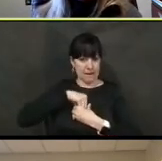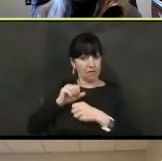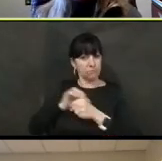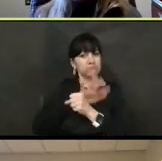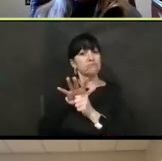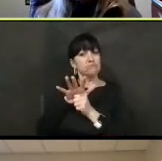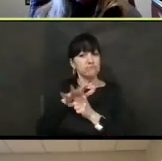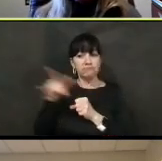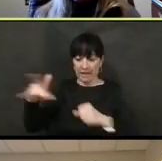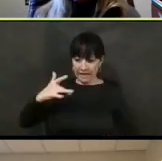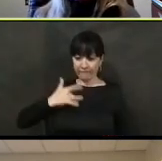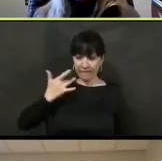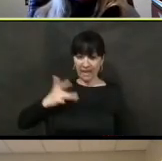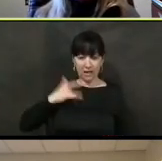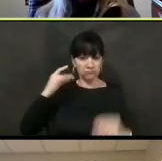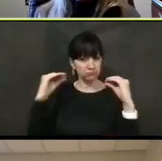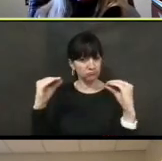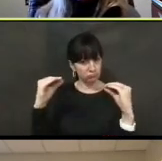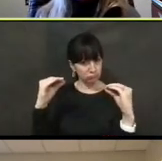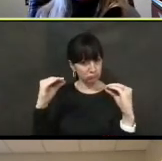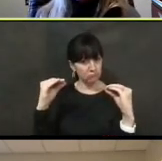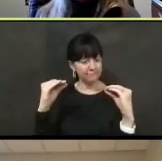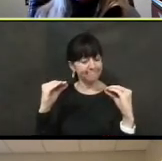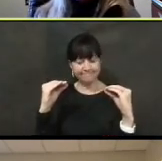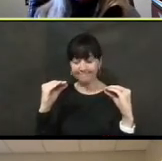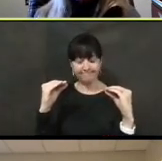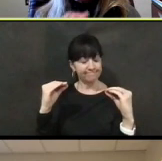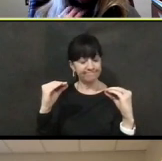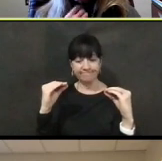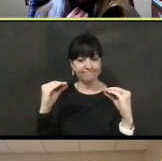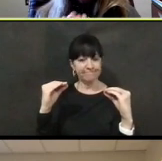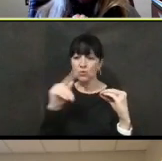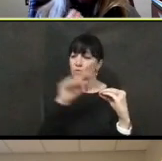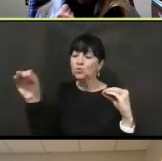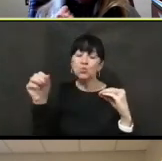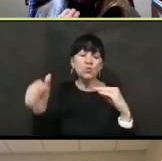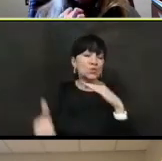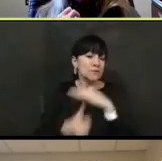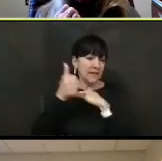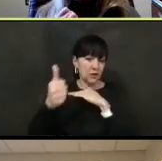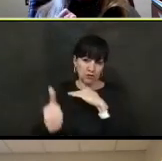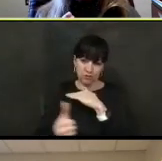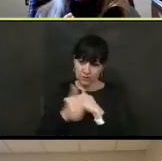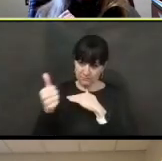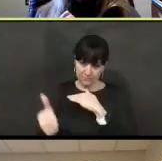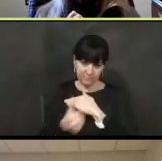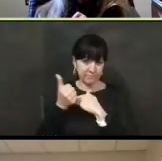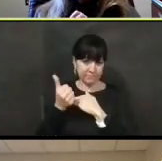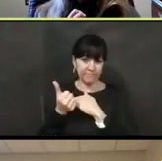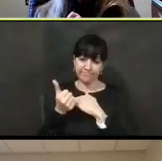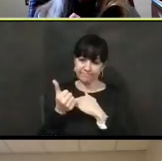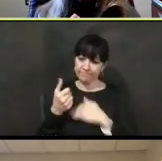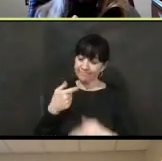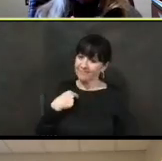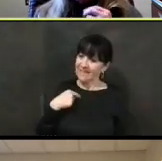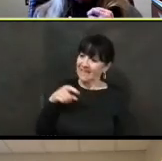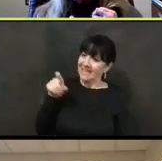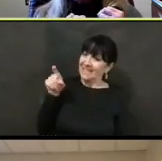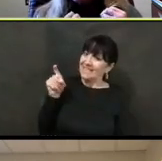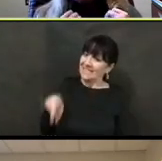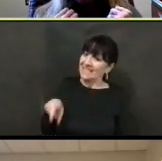so, until we have treatment and until we have vaccine, this is now becoming one of our most effective